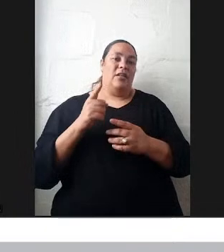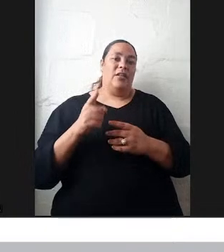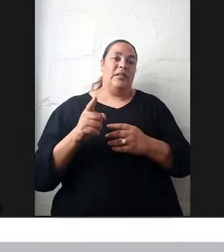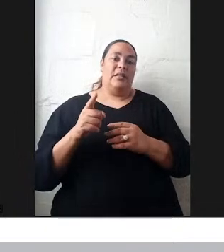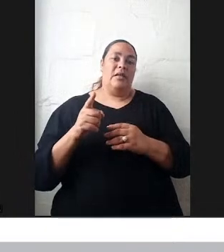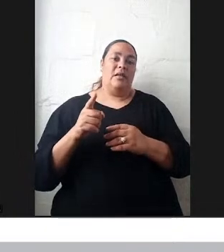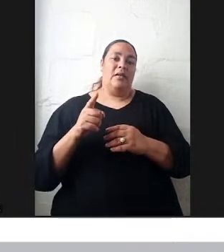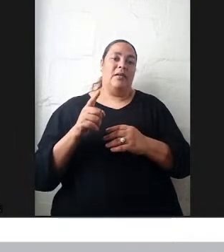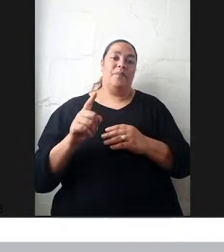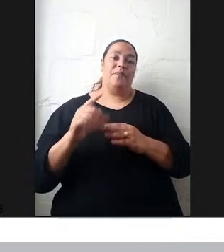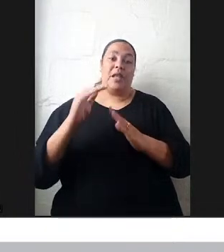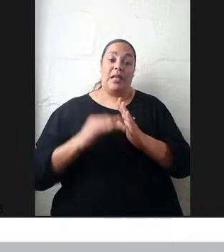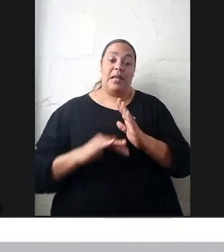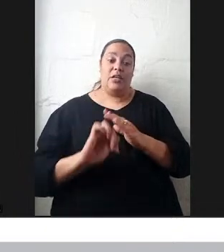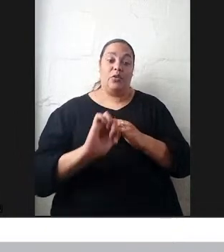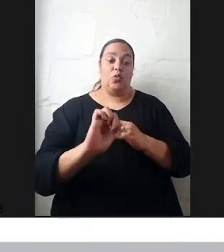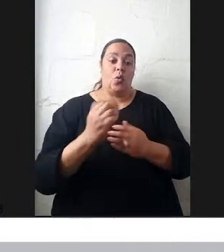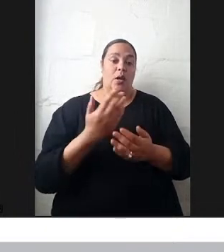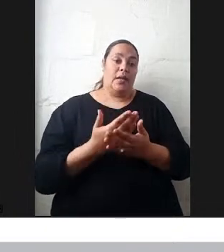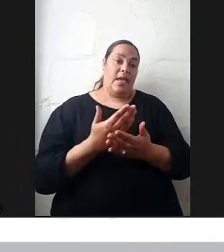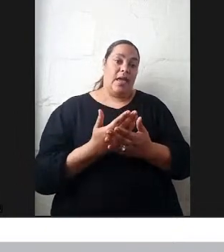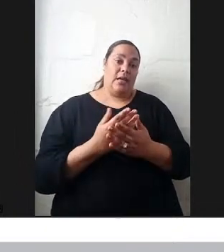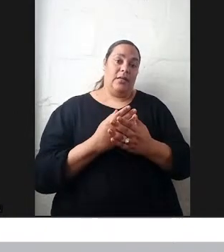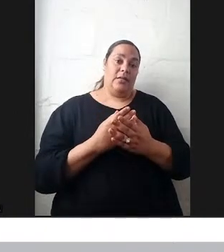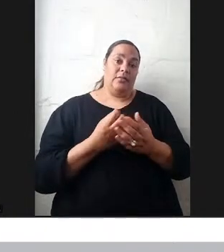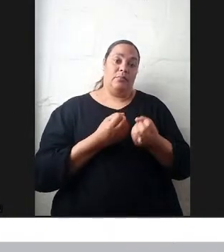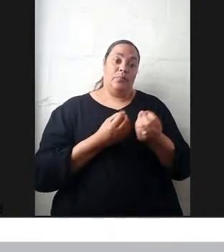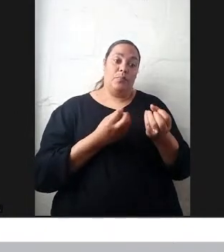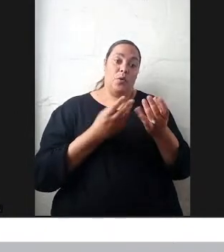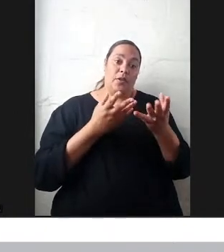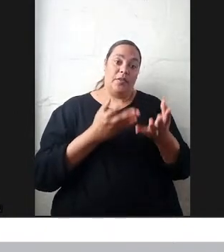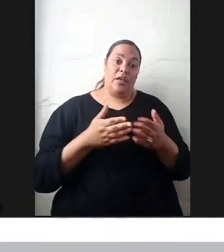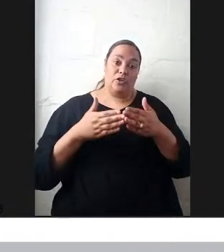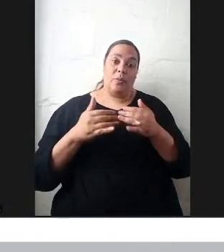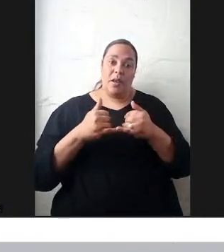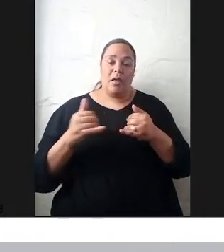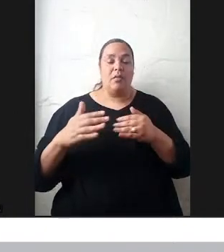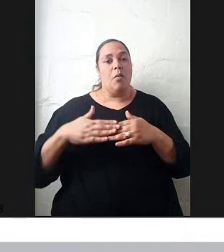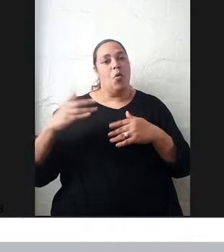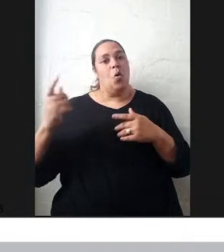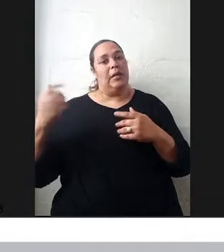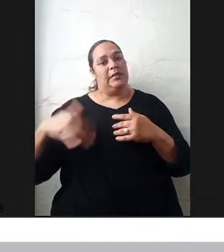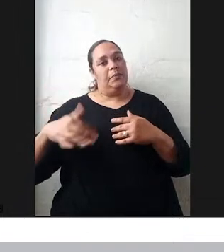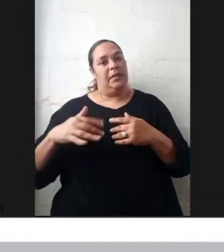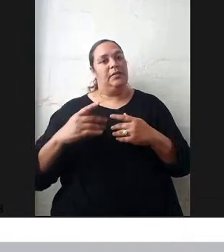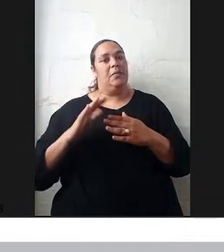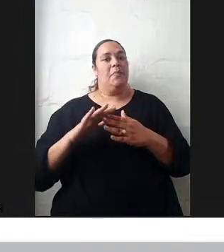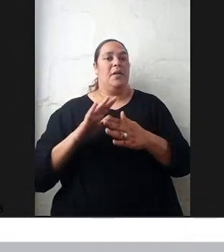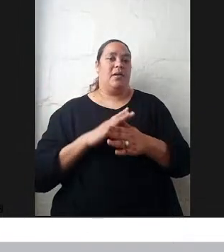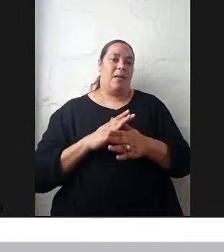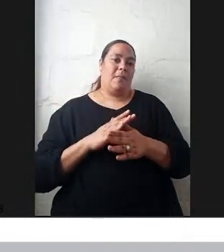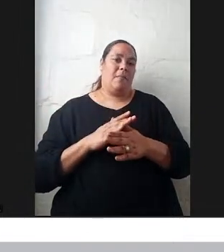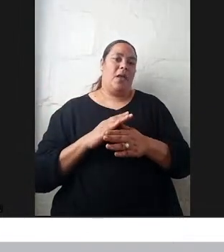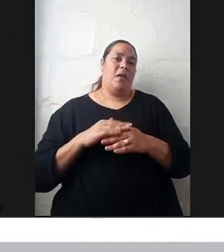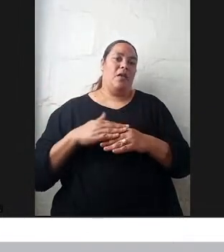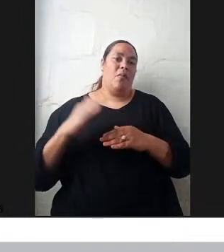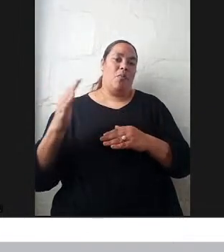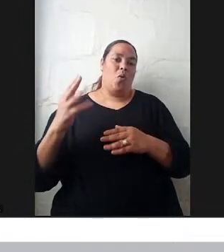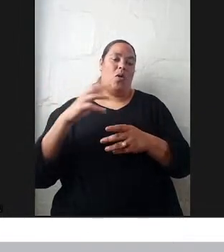the less that they're able to put out on the shipping lines, the more expensive it becomes and the more competitive it